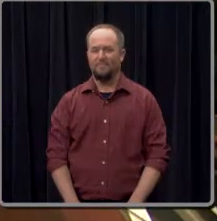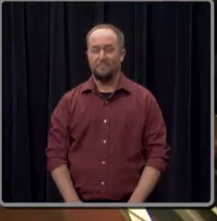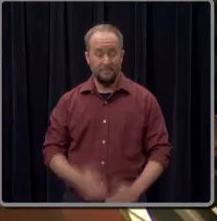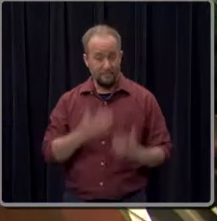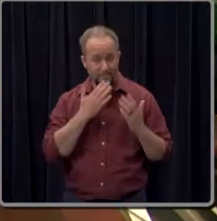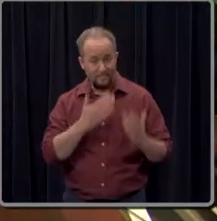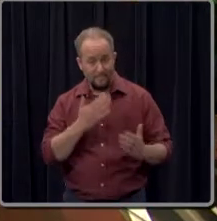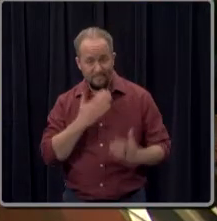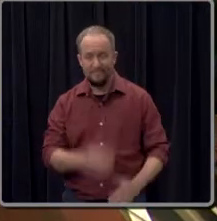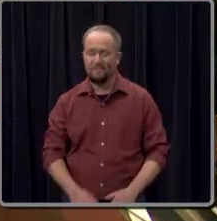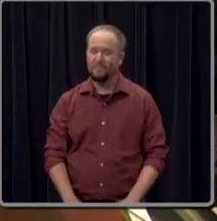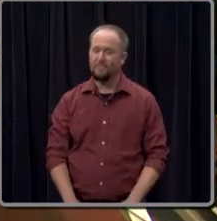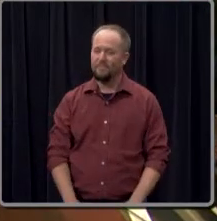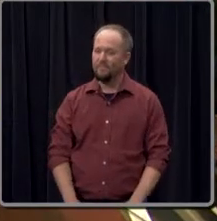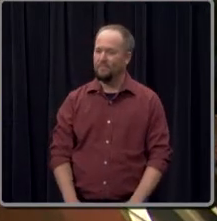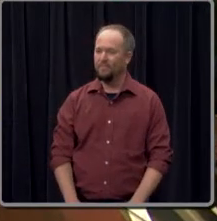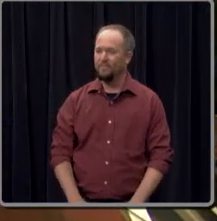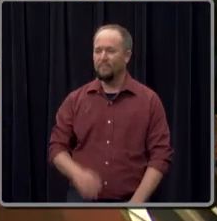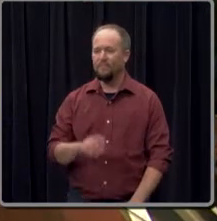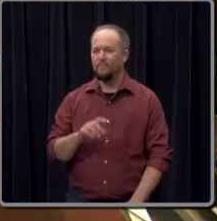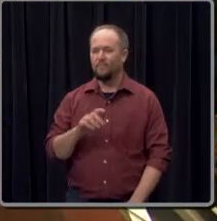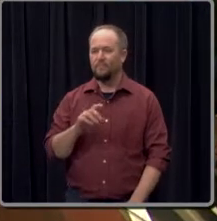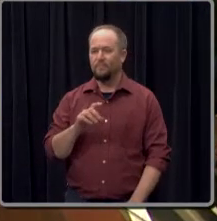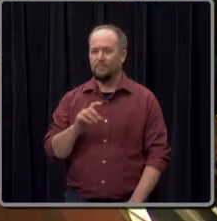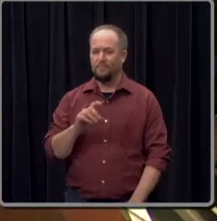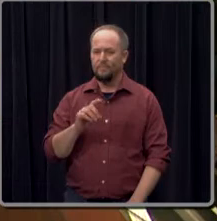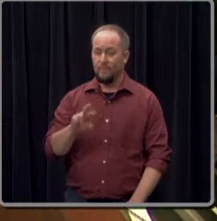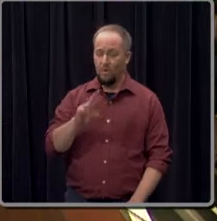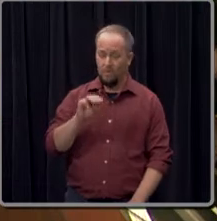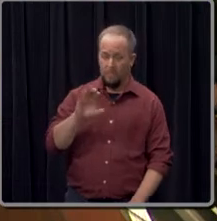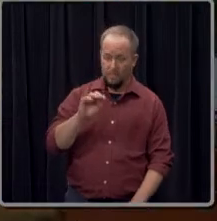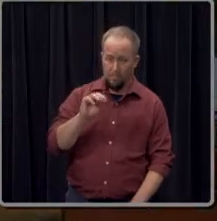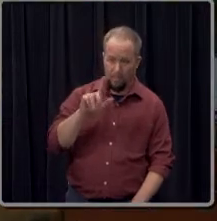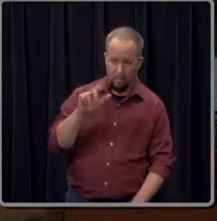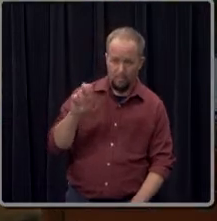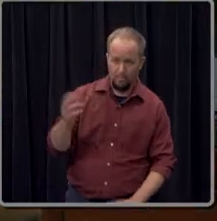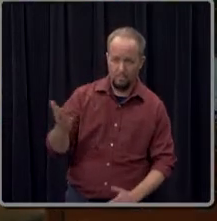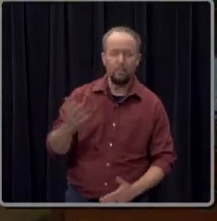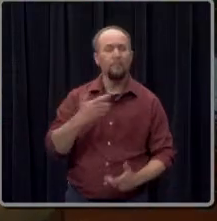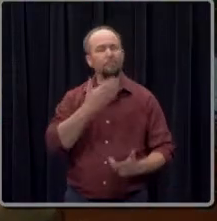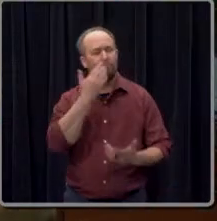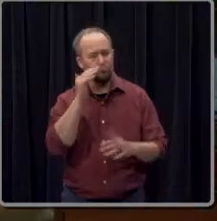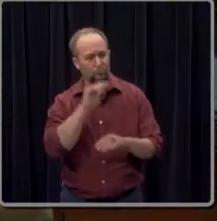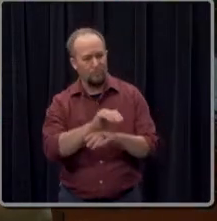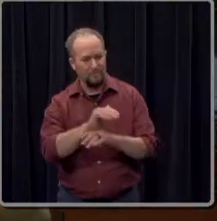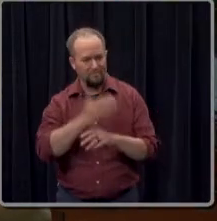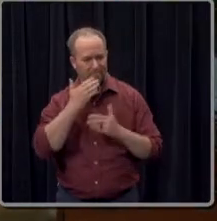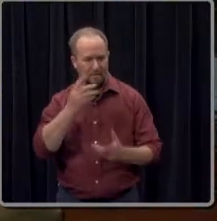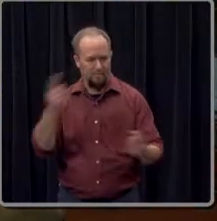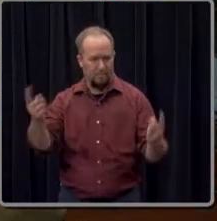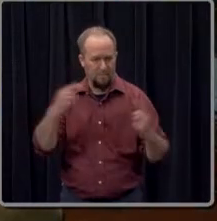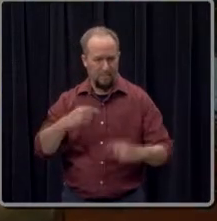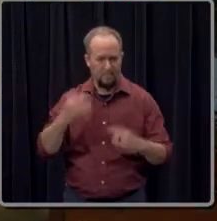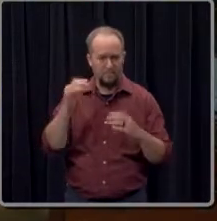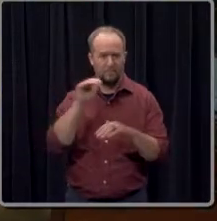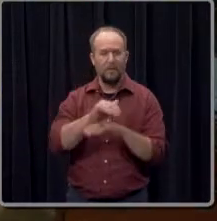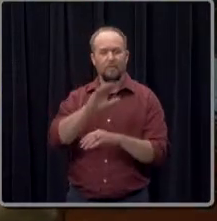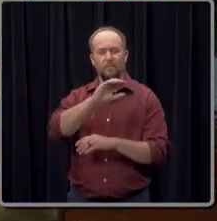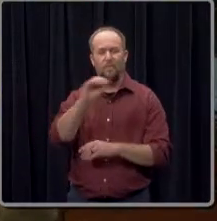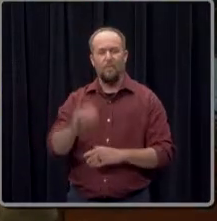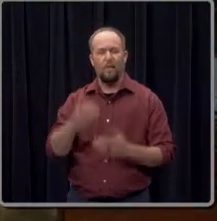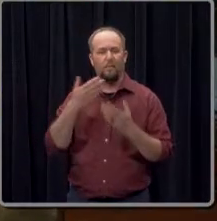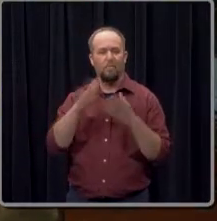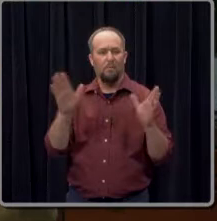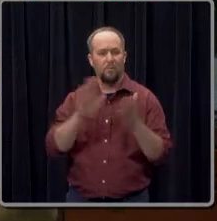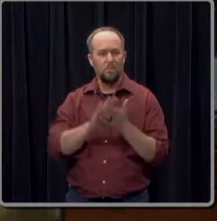Thank you for that. Dr. McMullen? All right. Well, good evening, and thank you for attending tonight's Olathe Public Schools